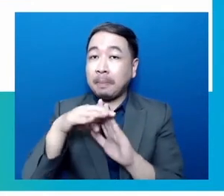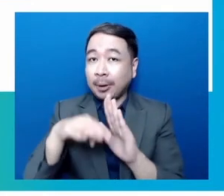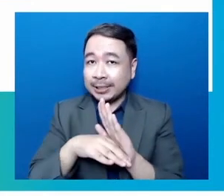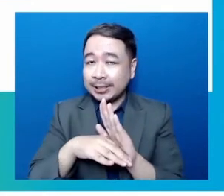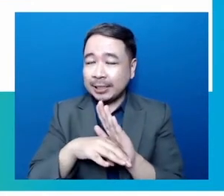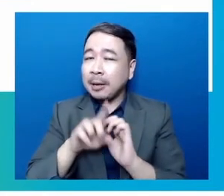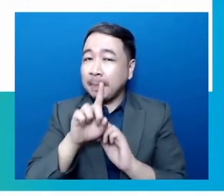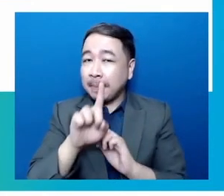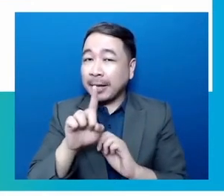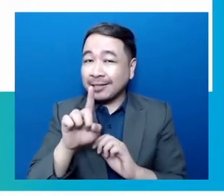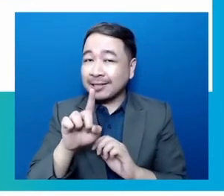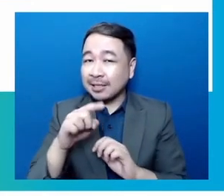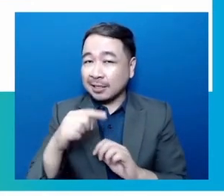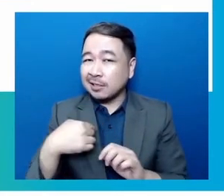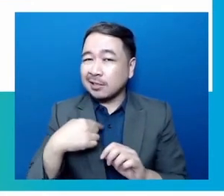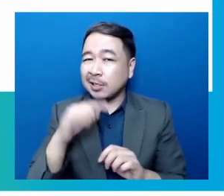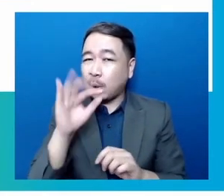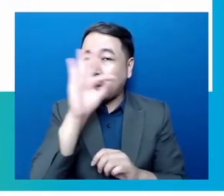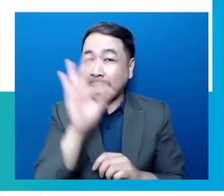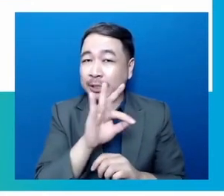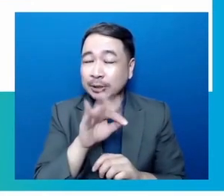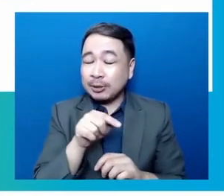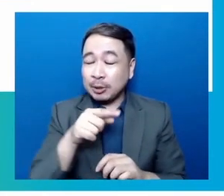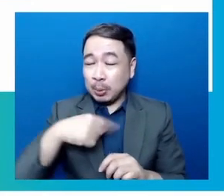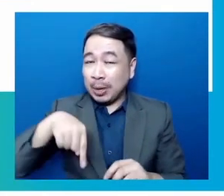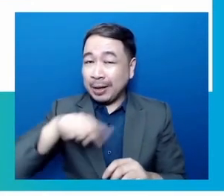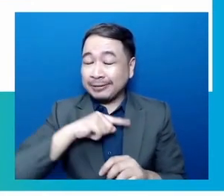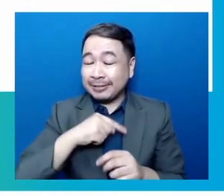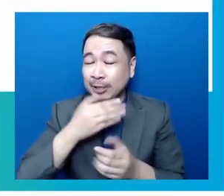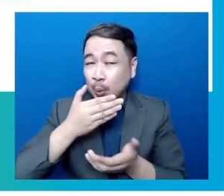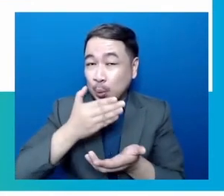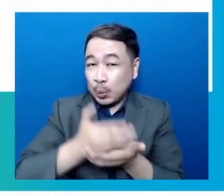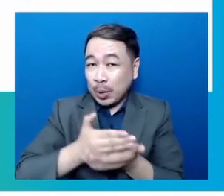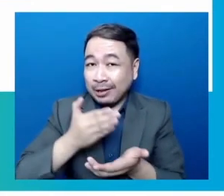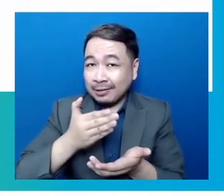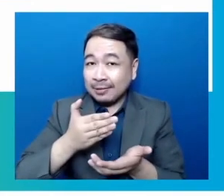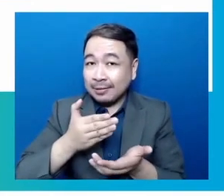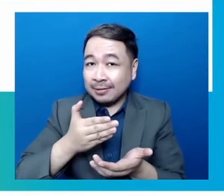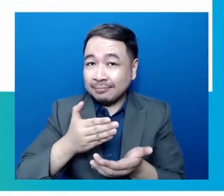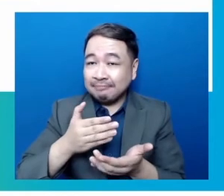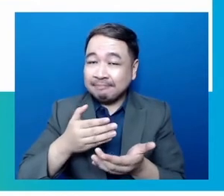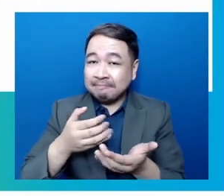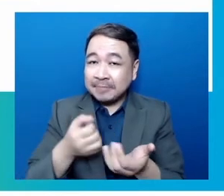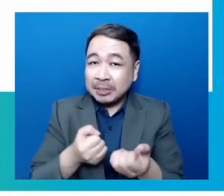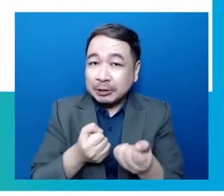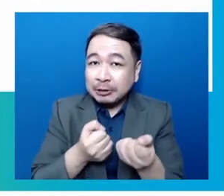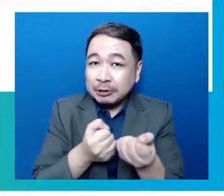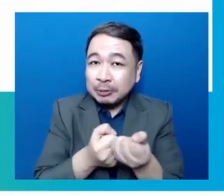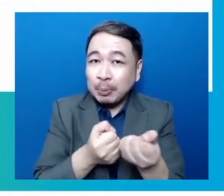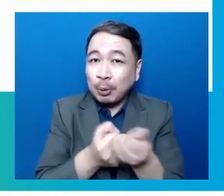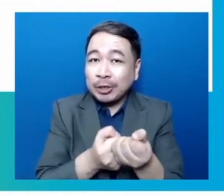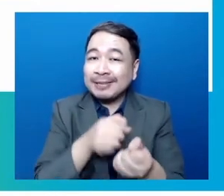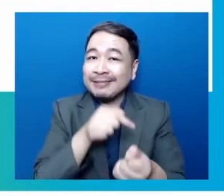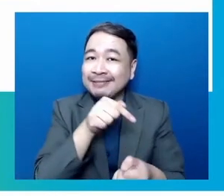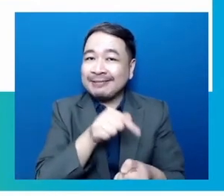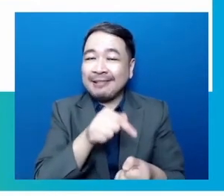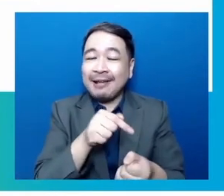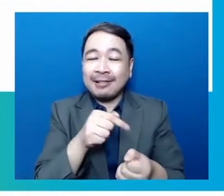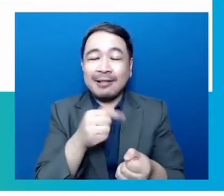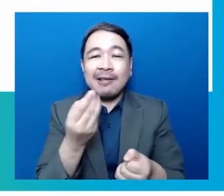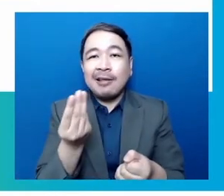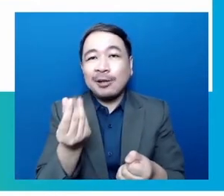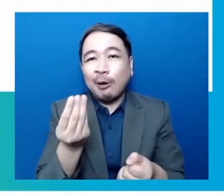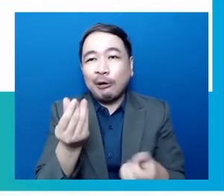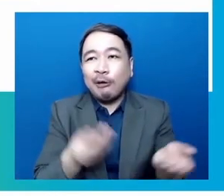the right thing in supporting the circular economy? And again, I